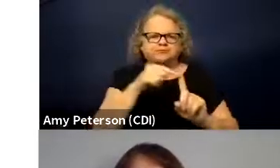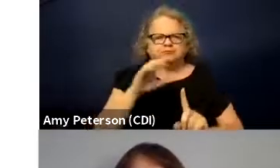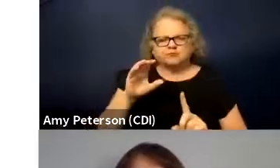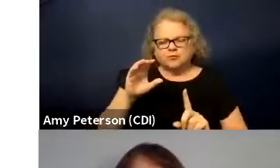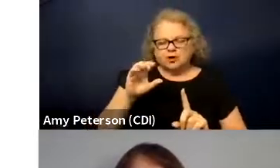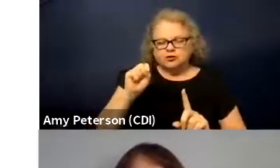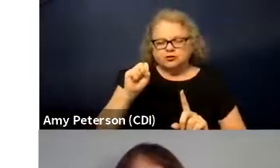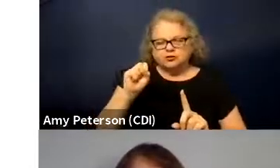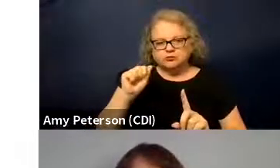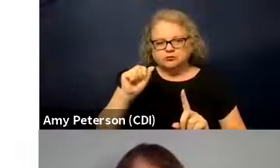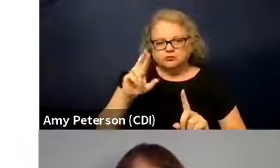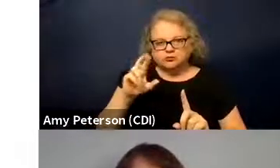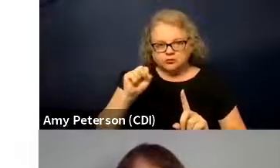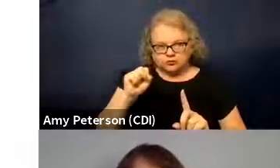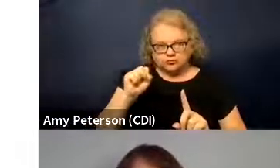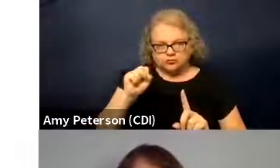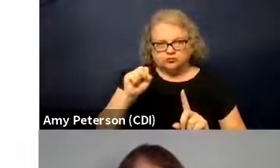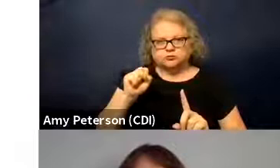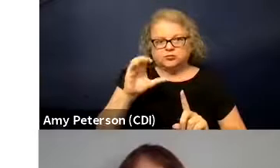COVID-19 is the name of the disease.